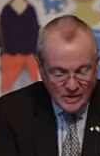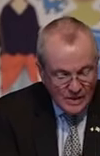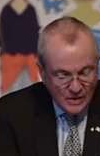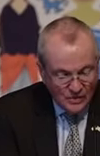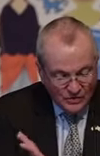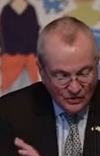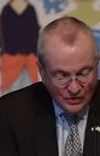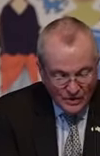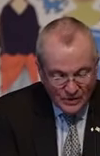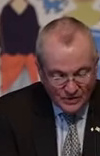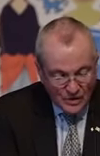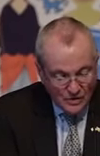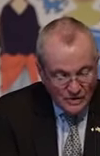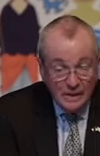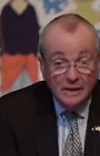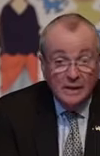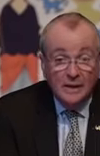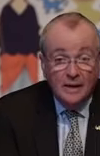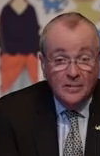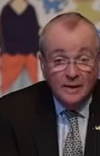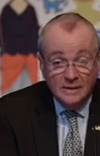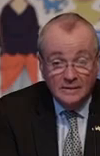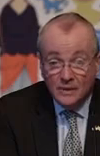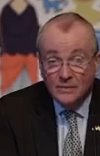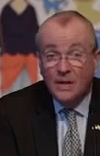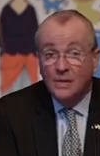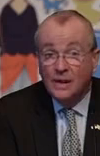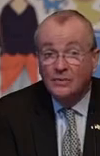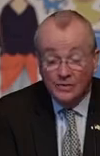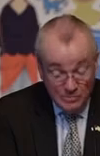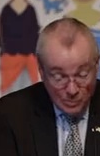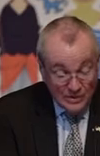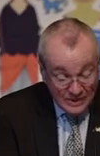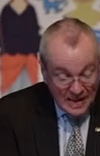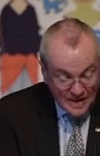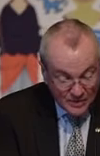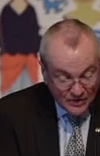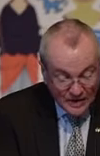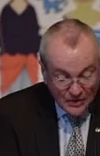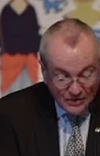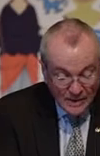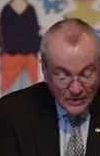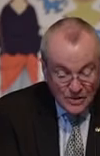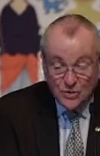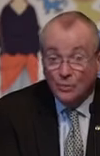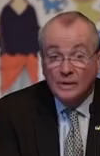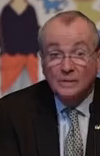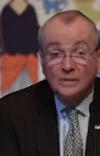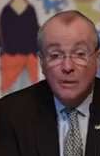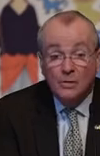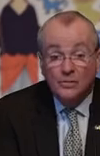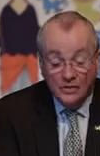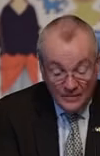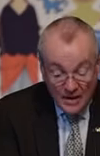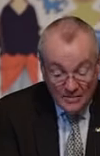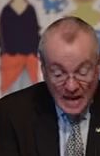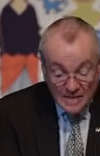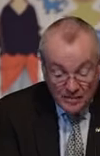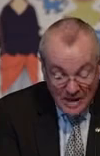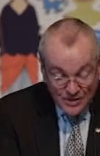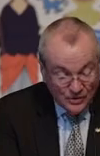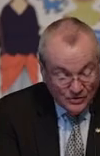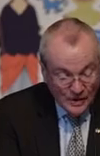Association. So this is a little bit skewed, but nonetheless important and valuable. As I noted, these are real numbers and they